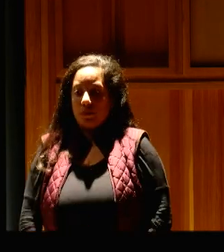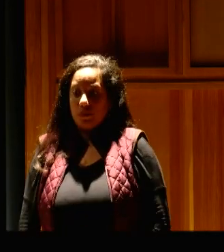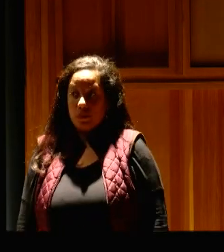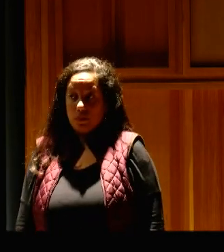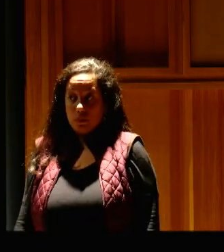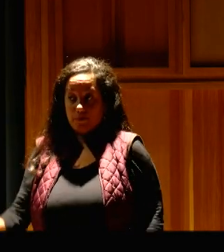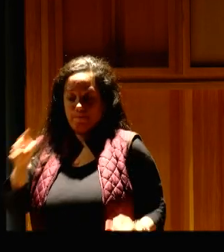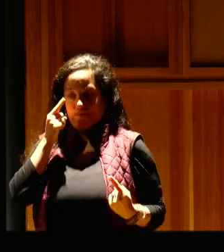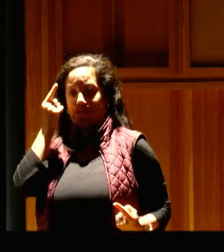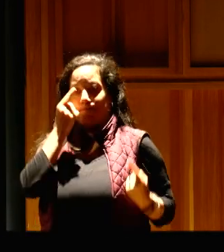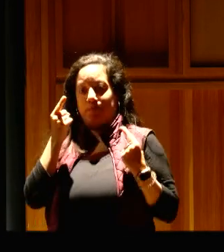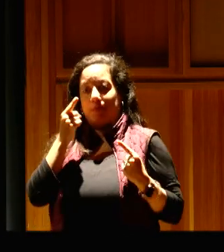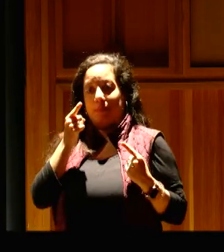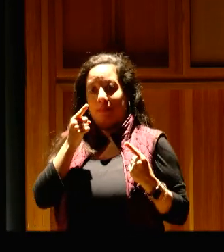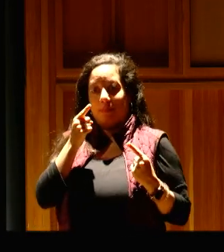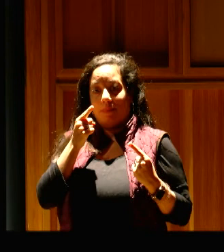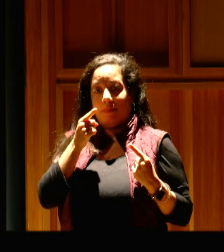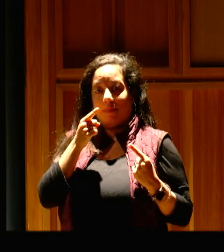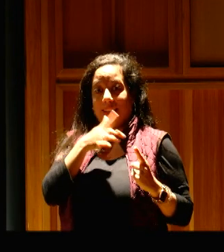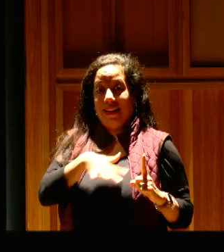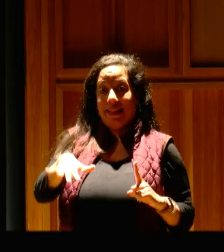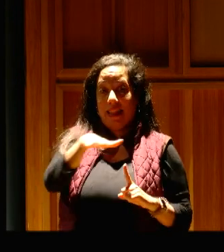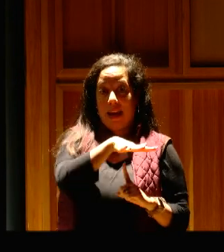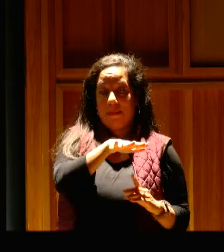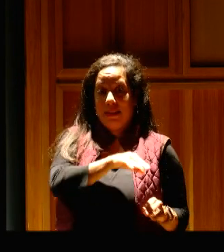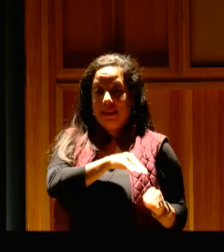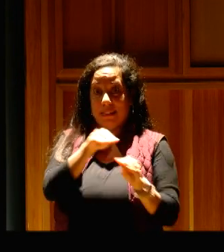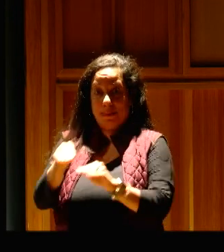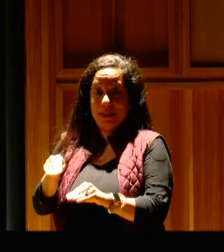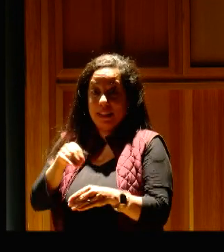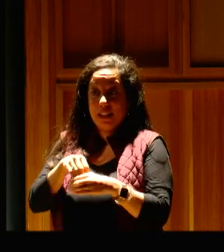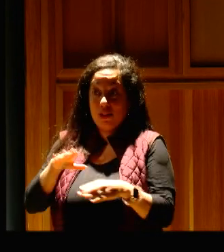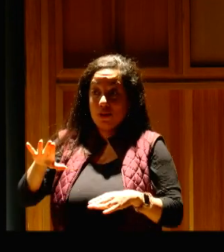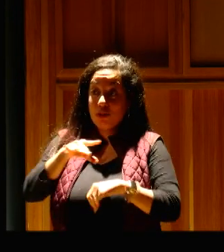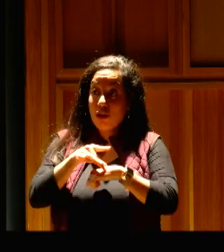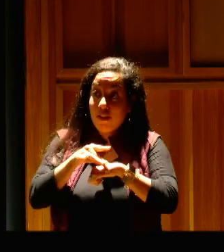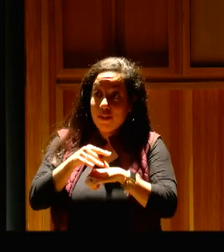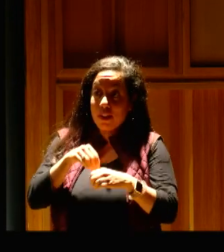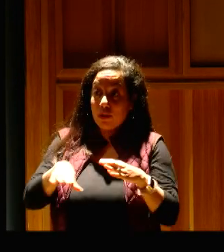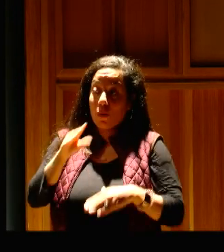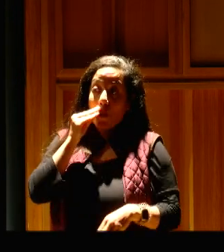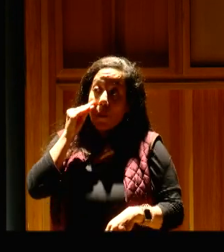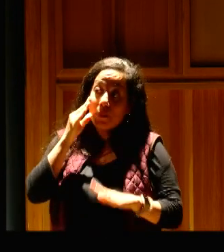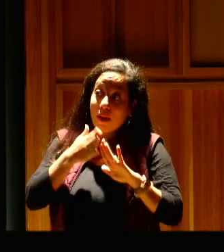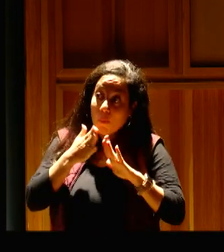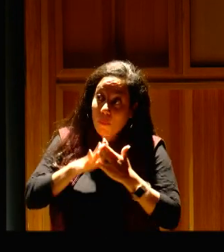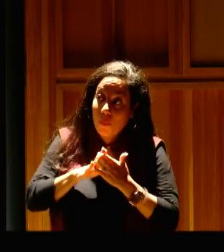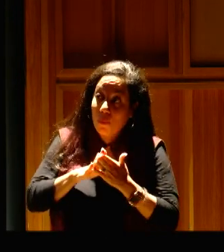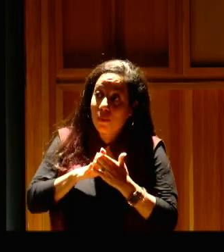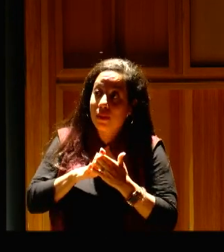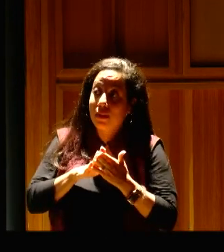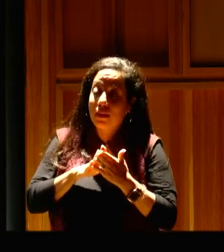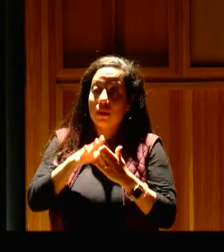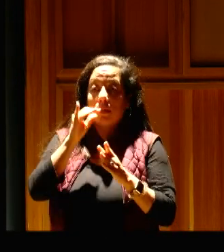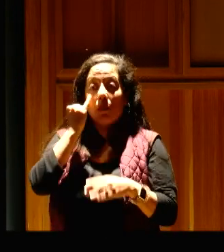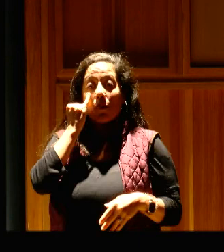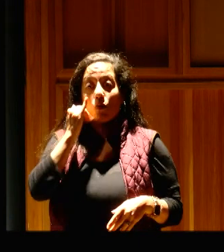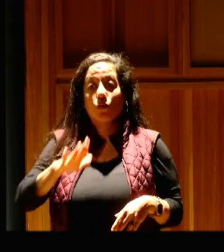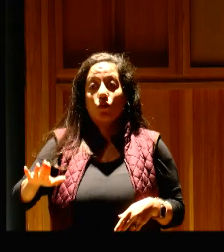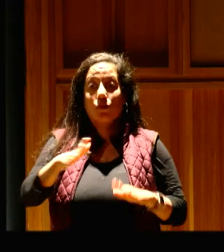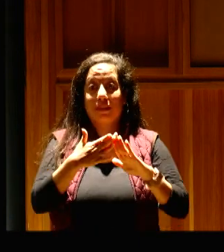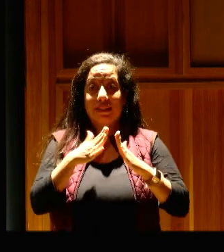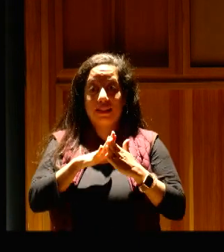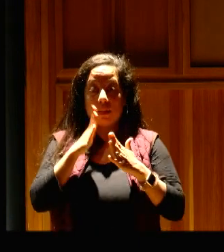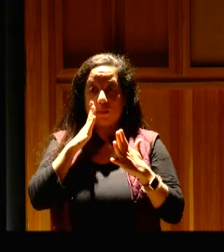you thought about climate displacement in your geography, in your hometown? Have you thought about if your city is going